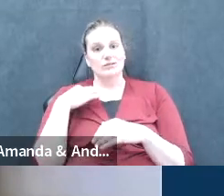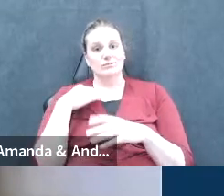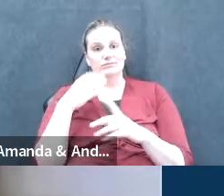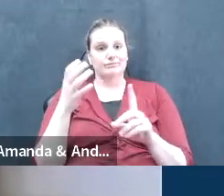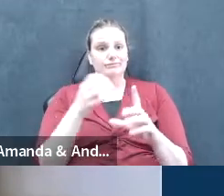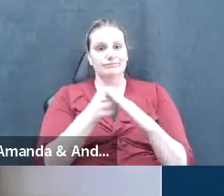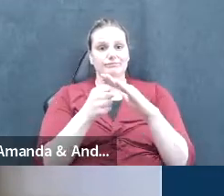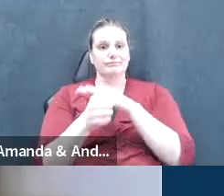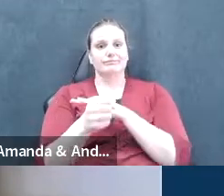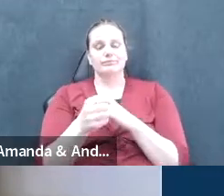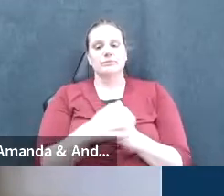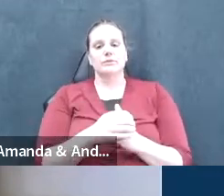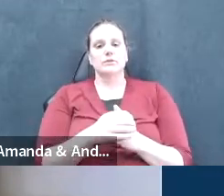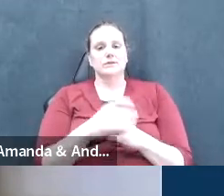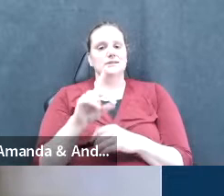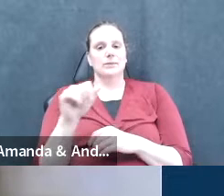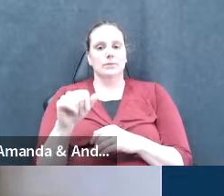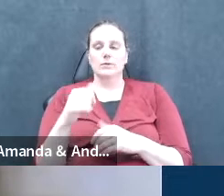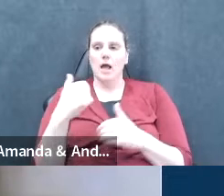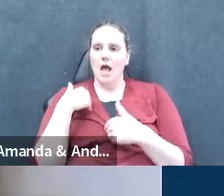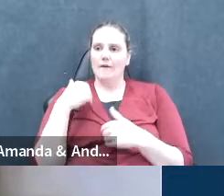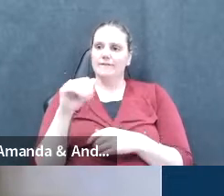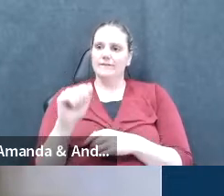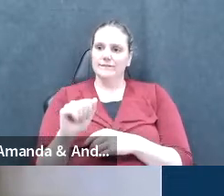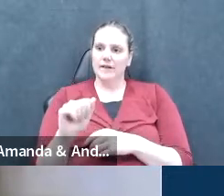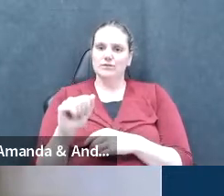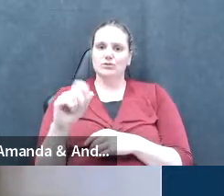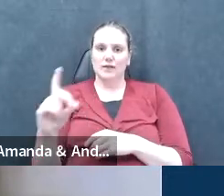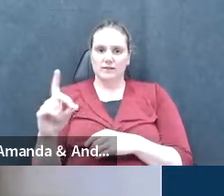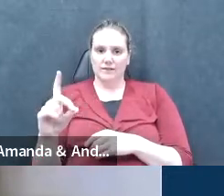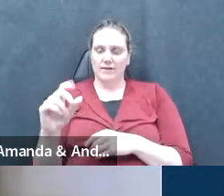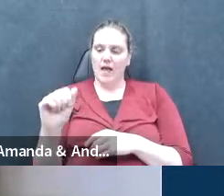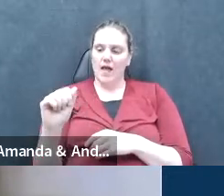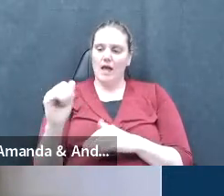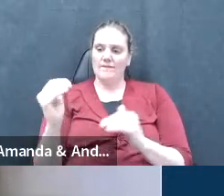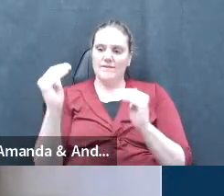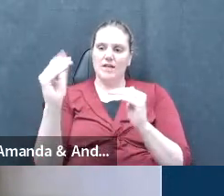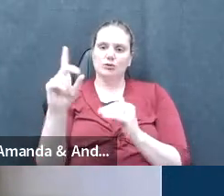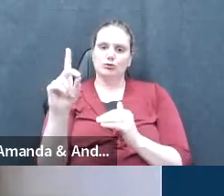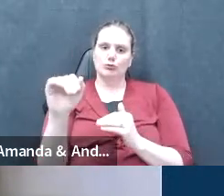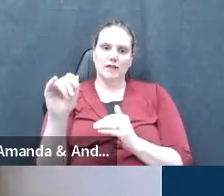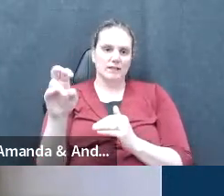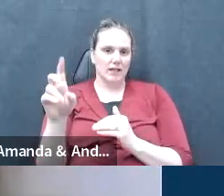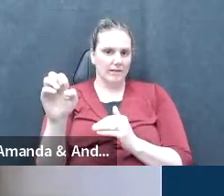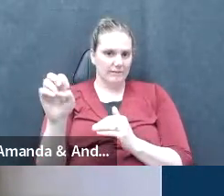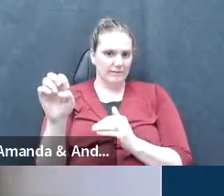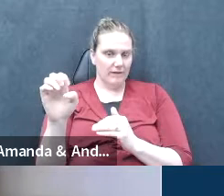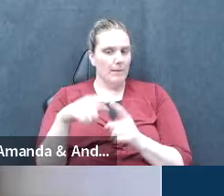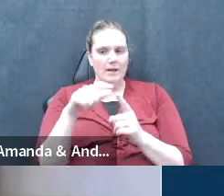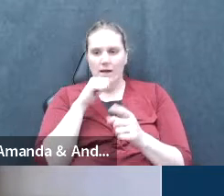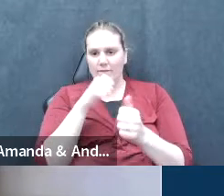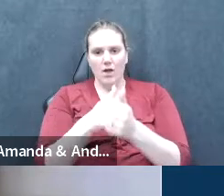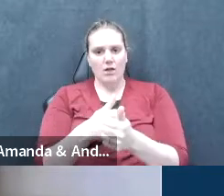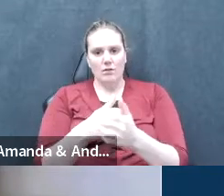an advanced directive, but it was not followed. I was committed inside the county's psychiatric